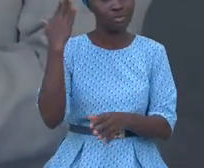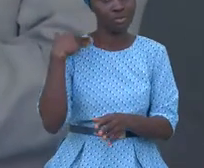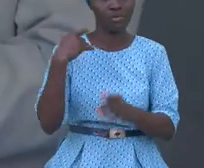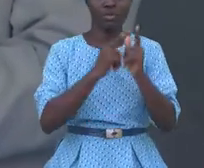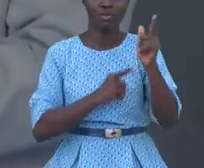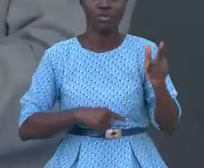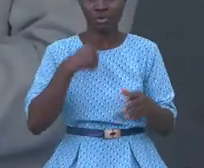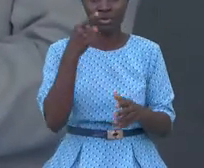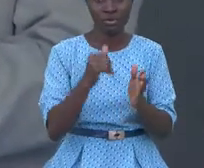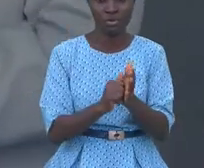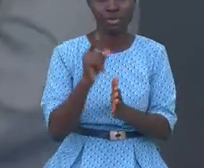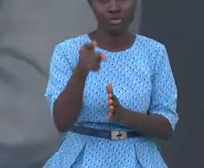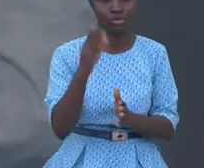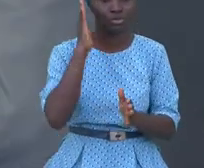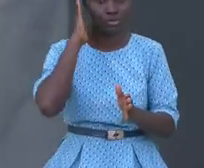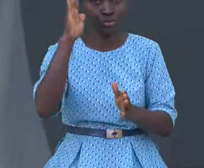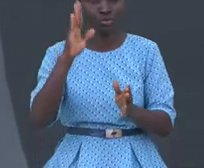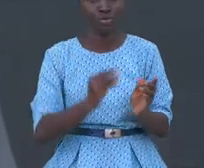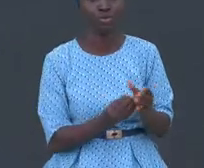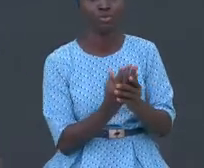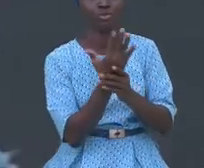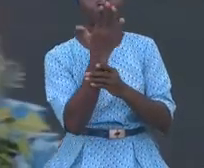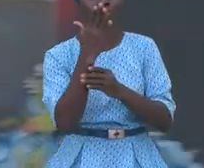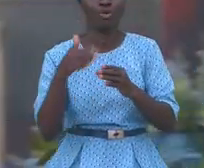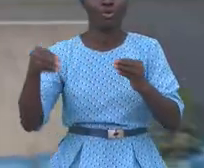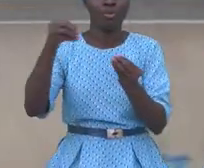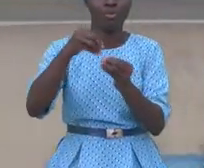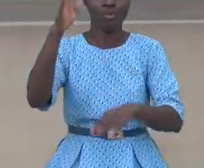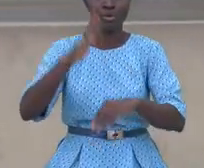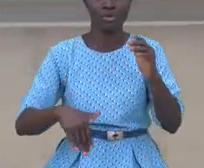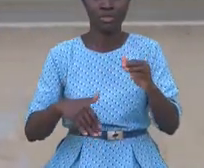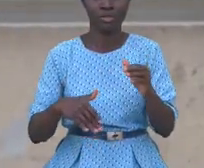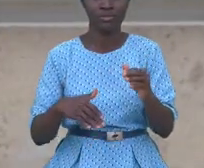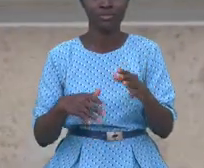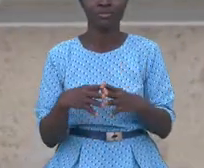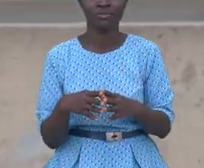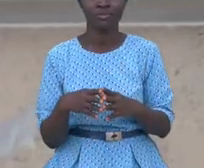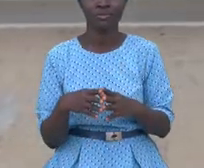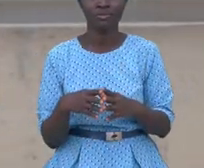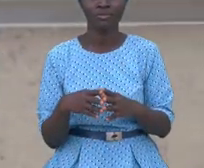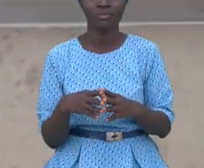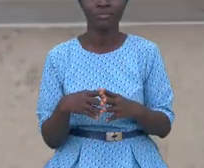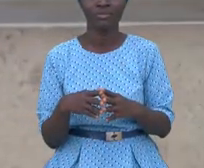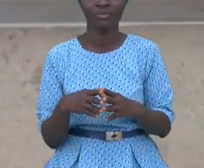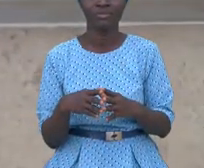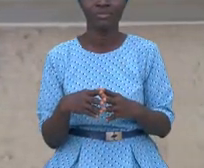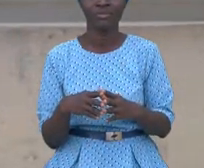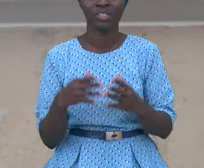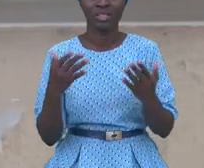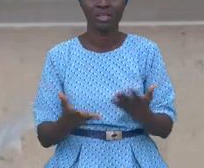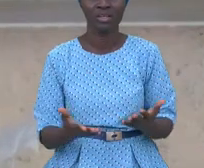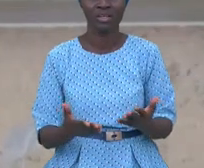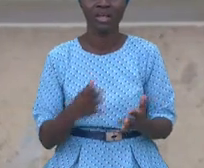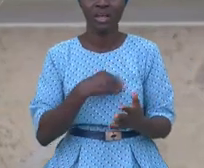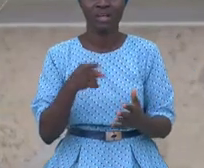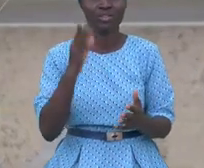go beyond all that youthful zeal. You start from here and you